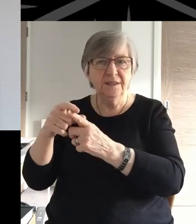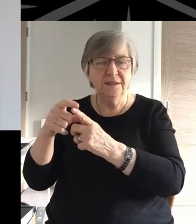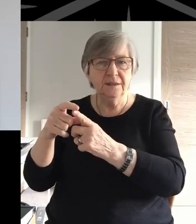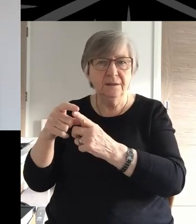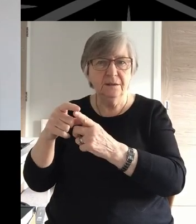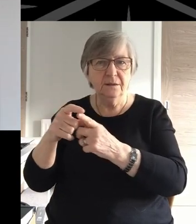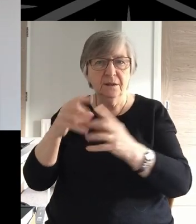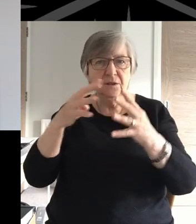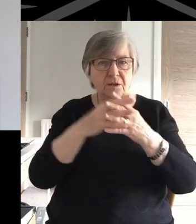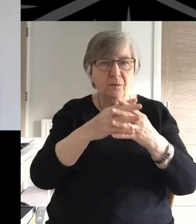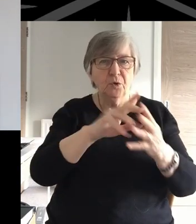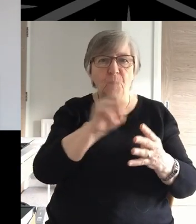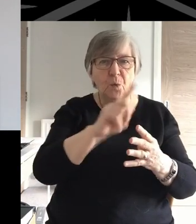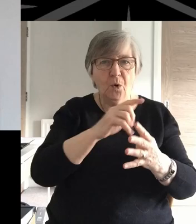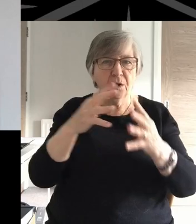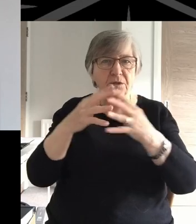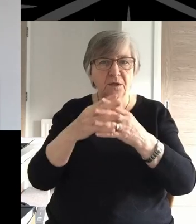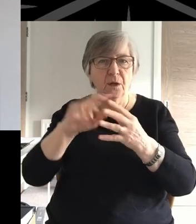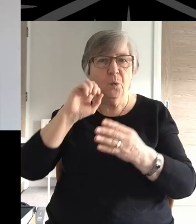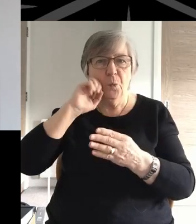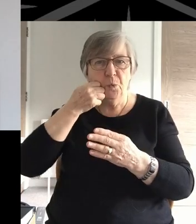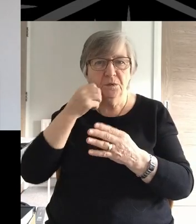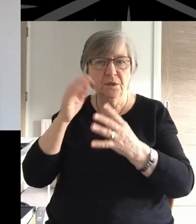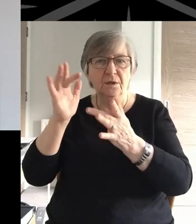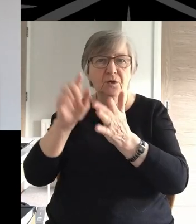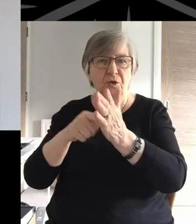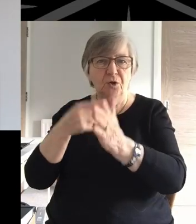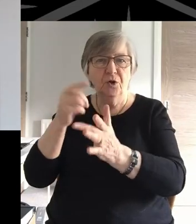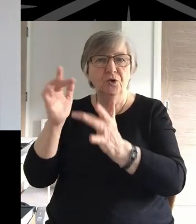WWJD. What would Jesus do?